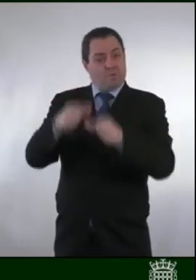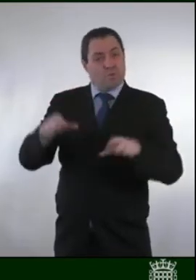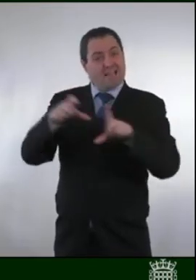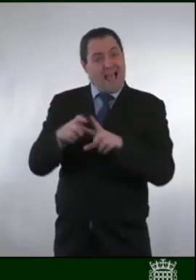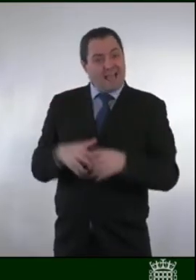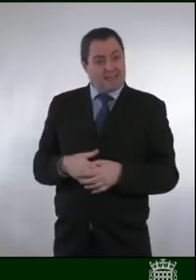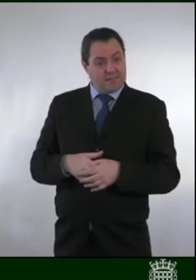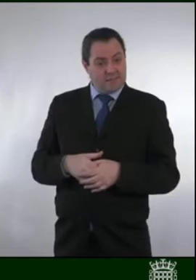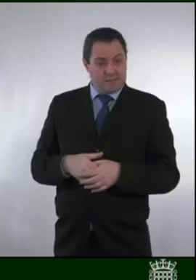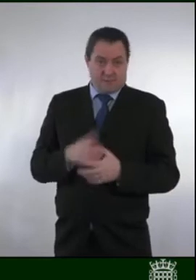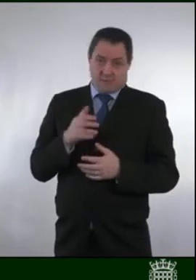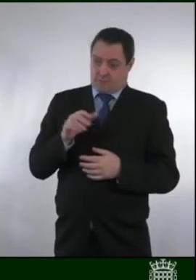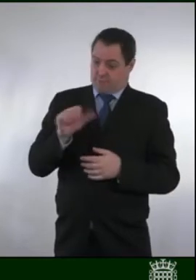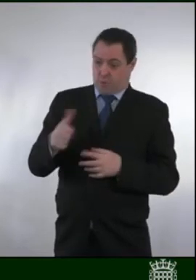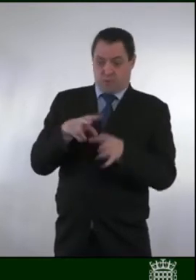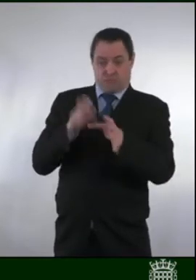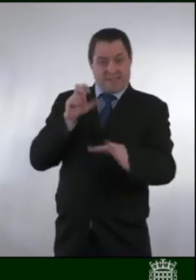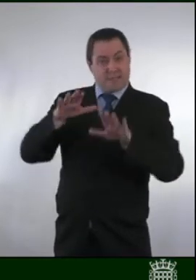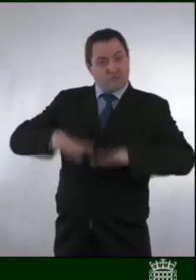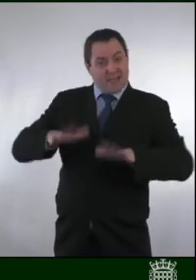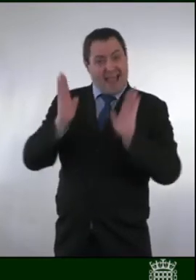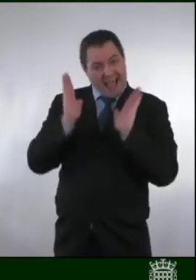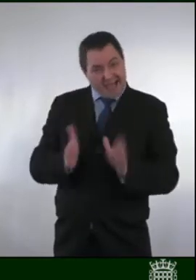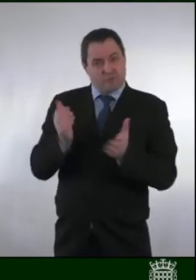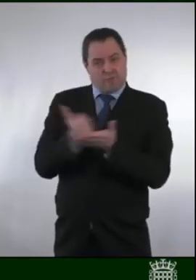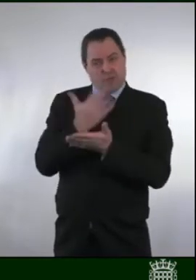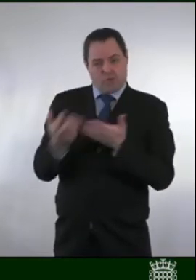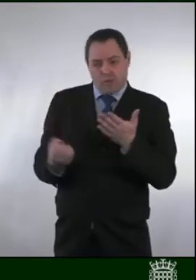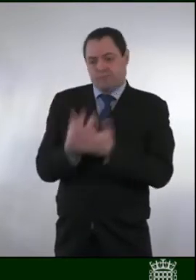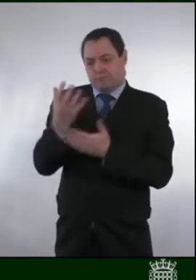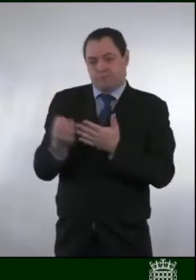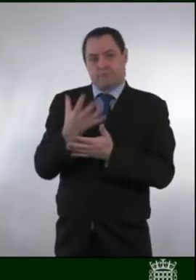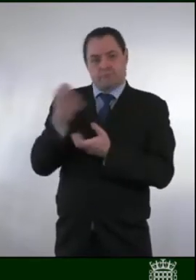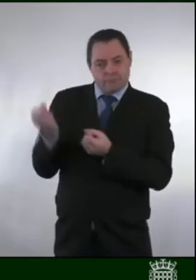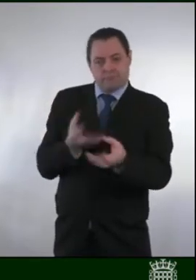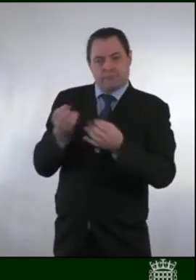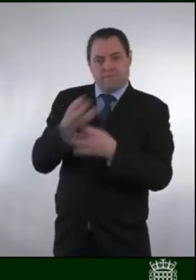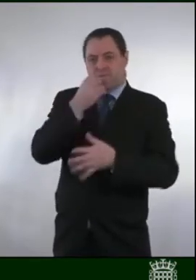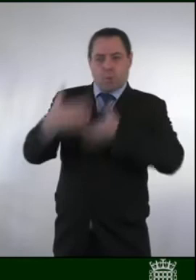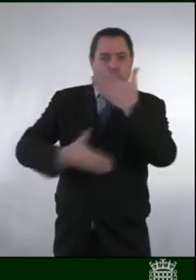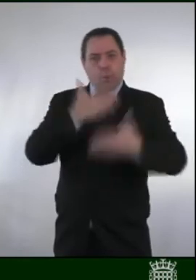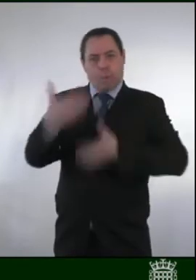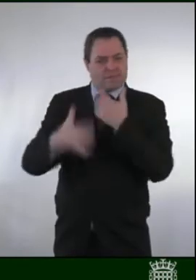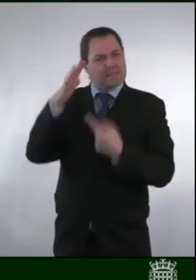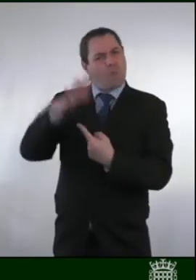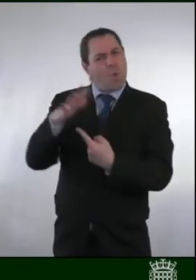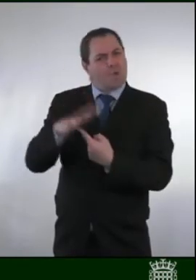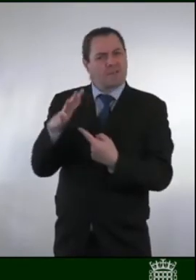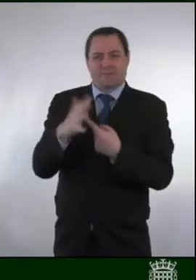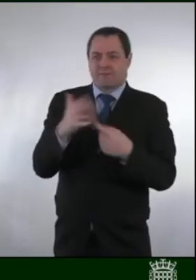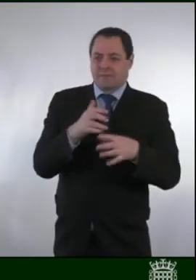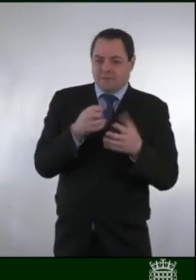to be self-sufficient, protecting our food production through infrastructure investment is crucial. So could the Prime